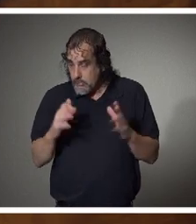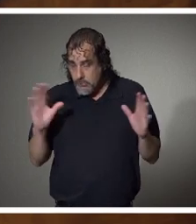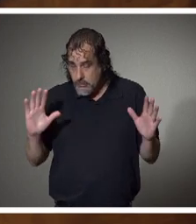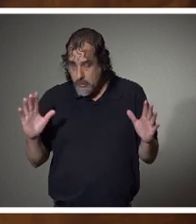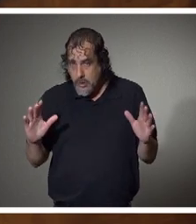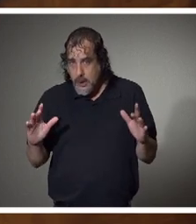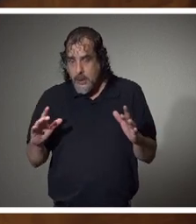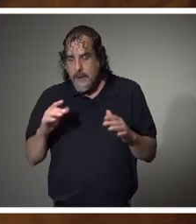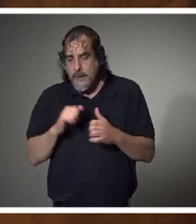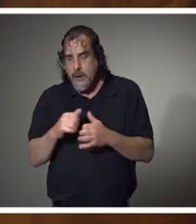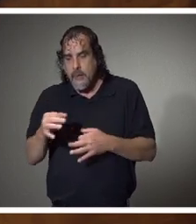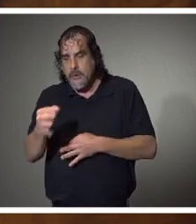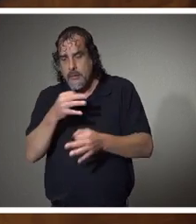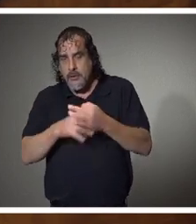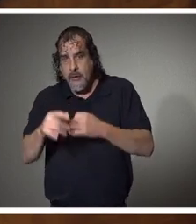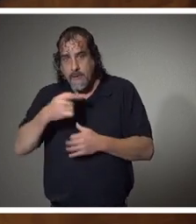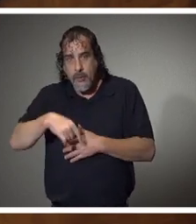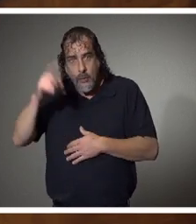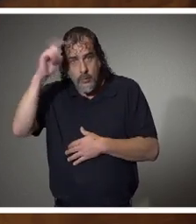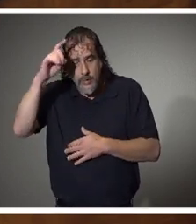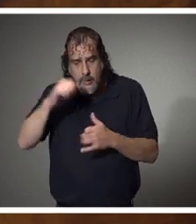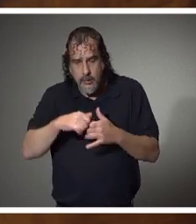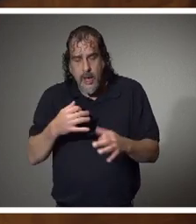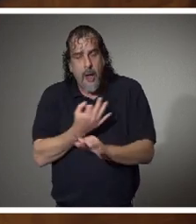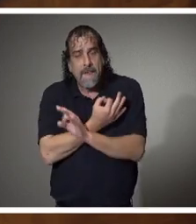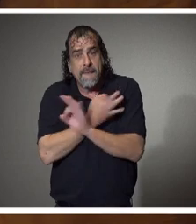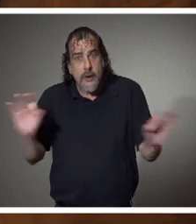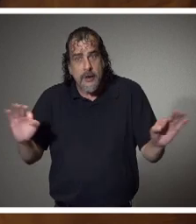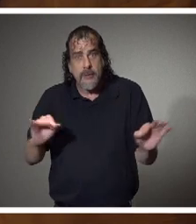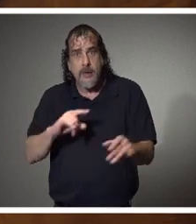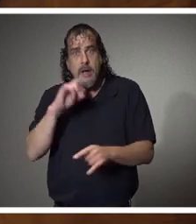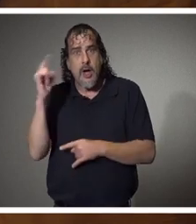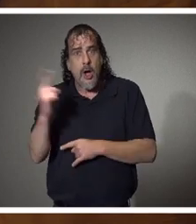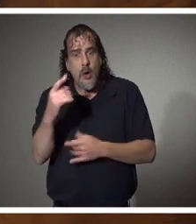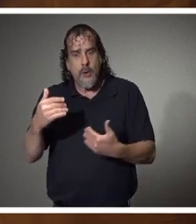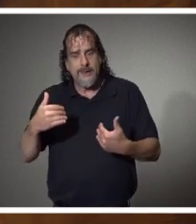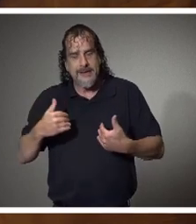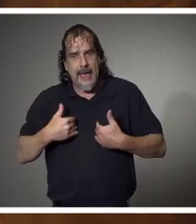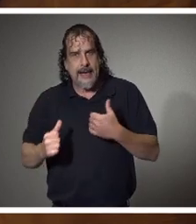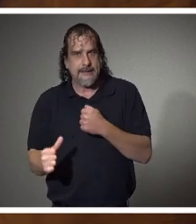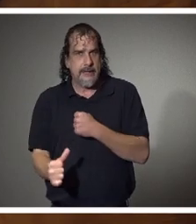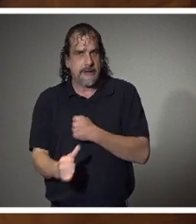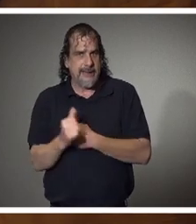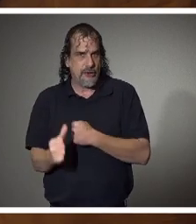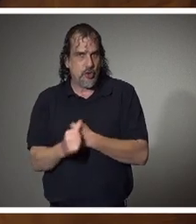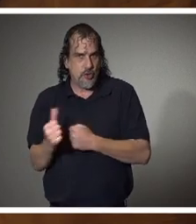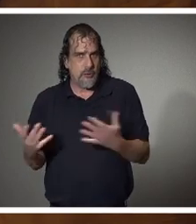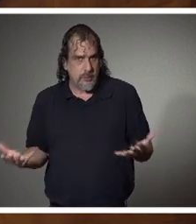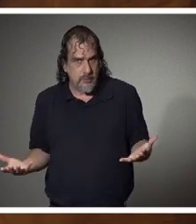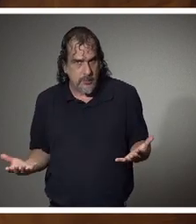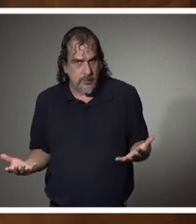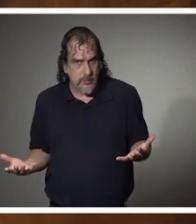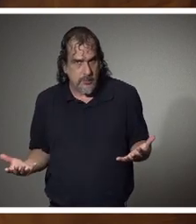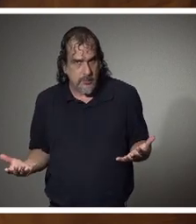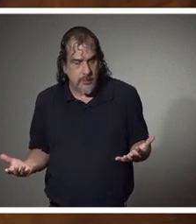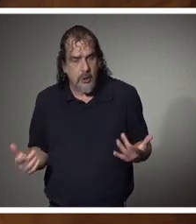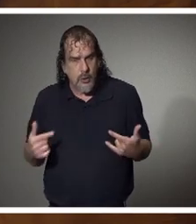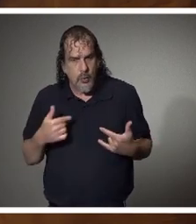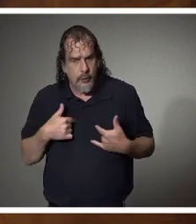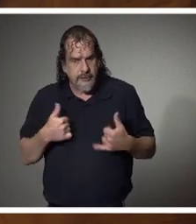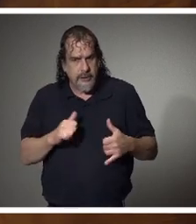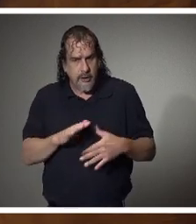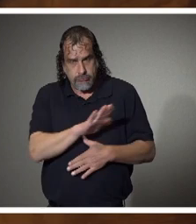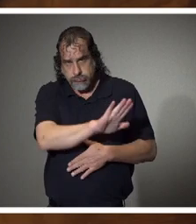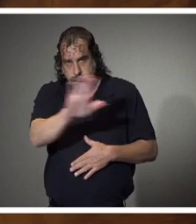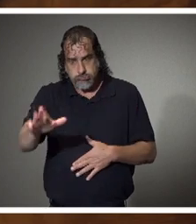for wisdom. Freedom always carries risk. We still believe in personal